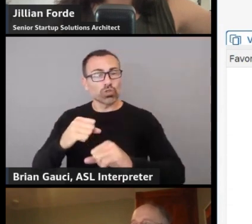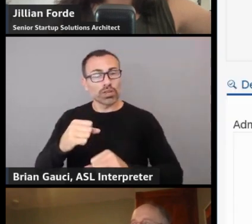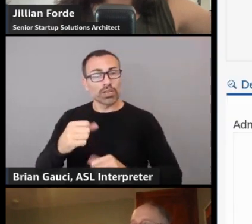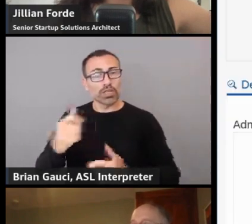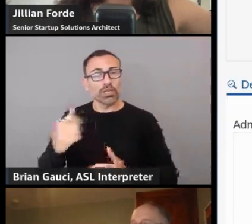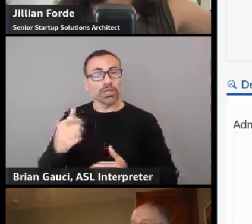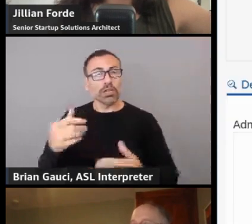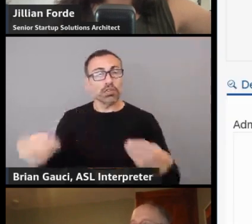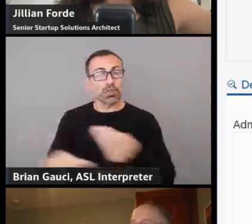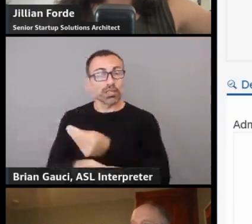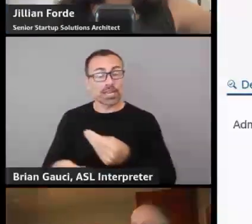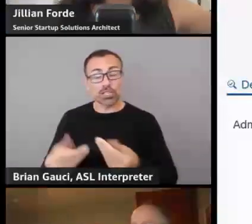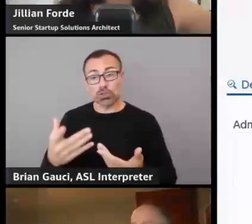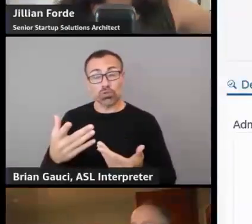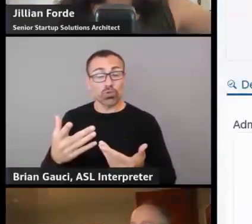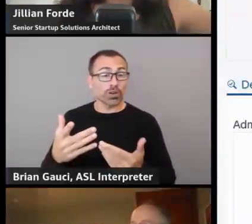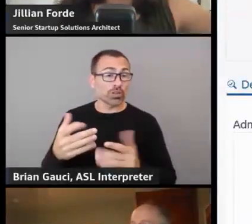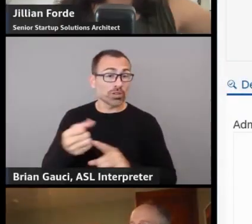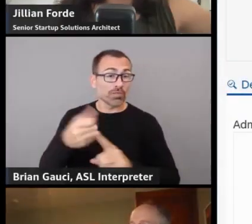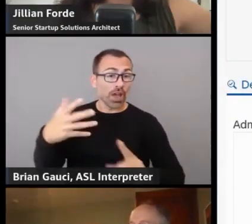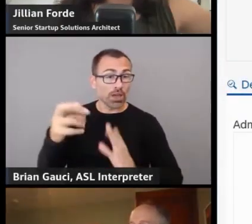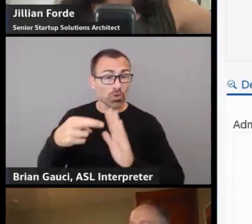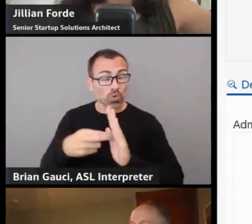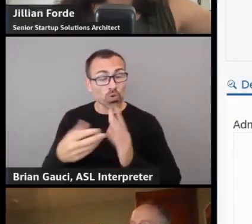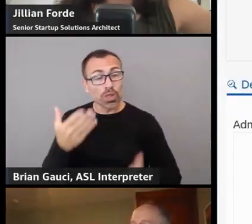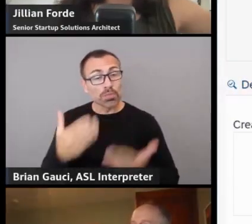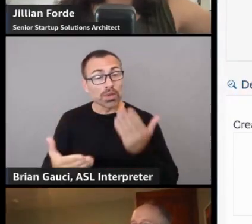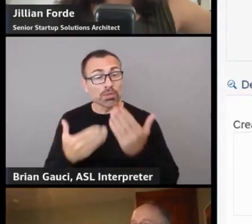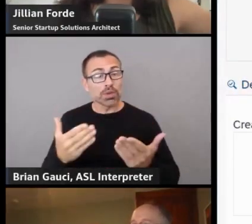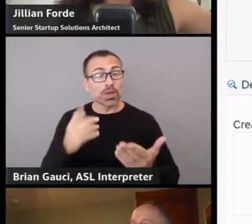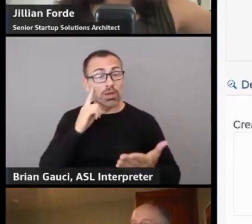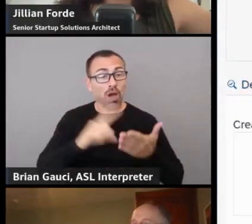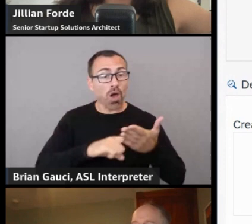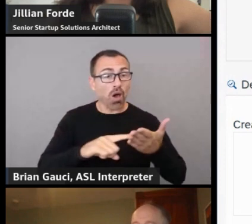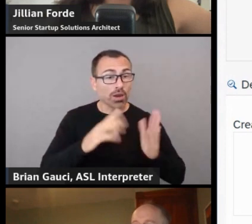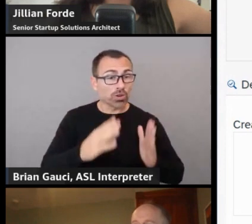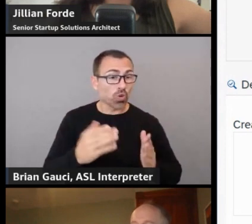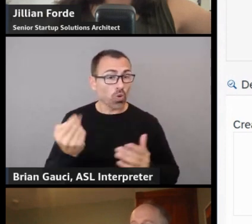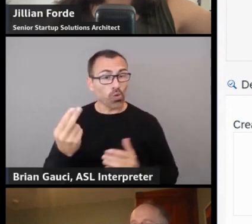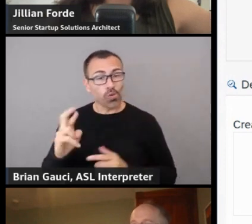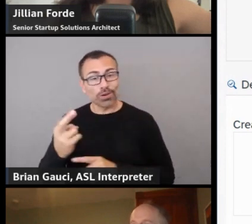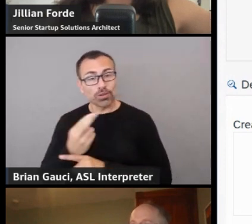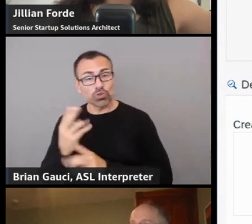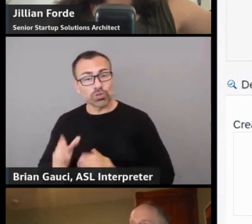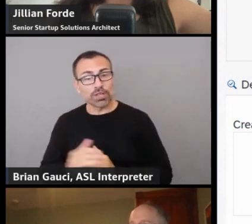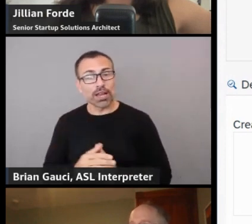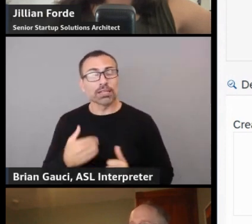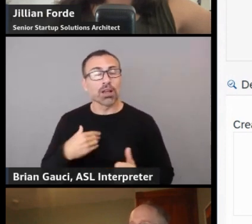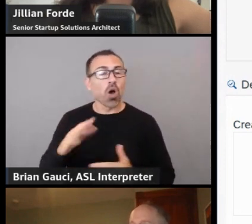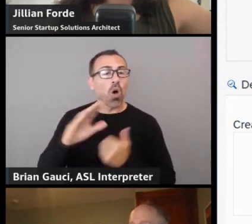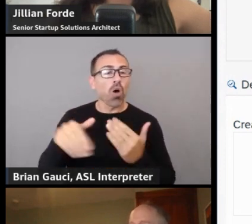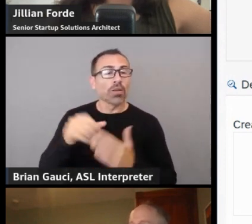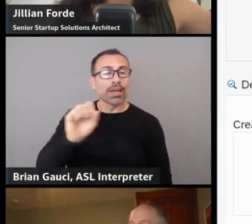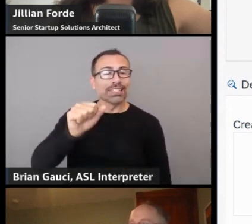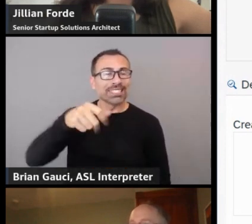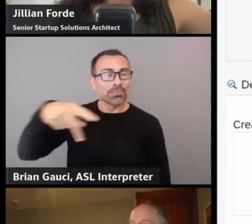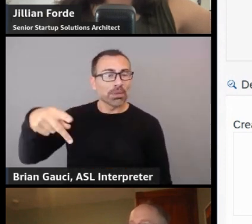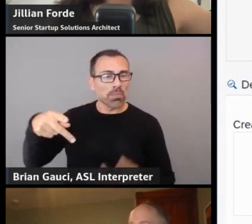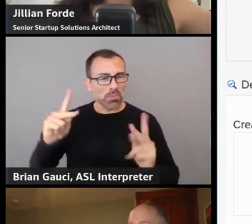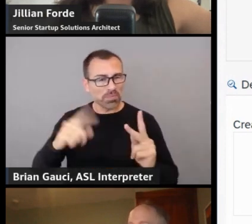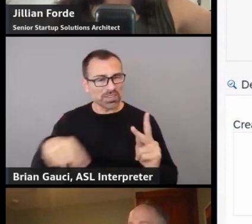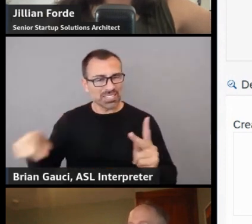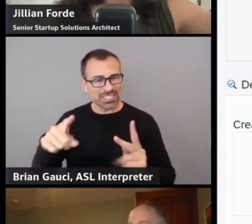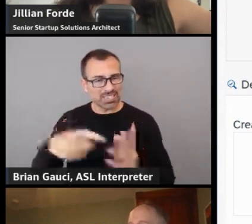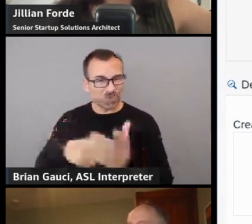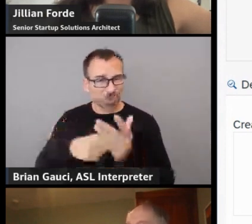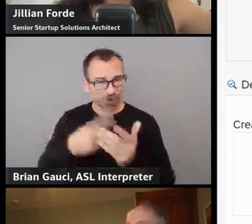that a user like an auditor might have, for example. This is the place where you define all of the SAP permissions that auditor needs to do